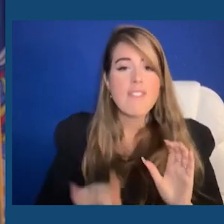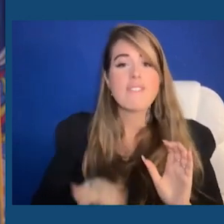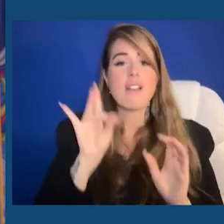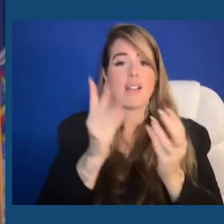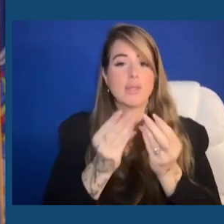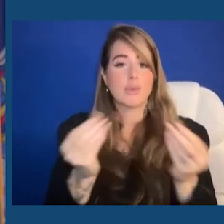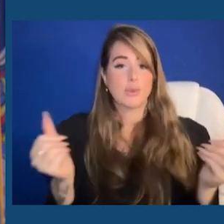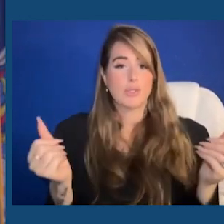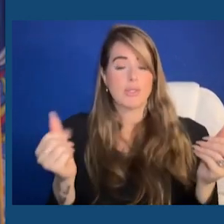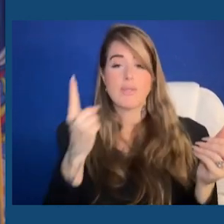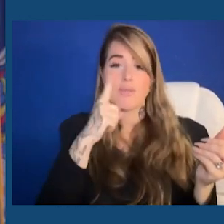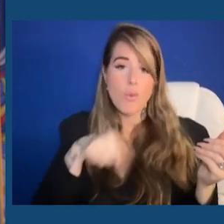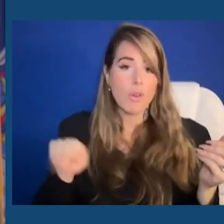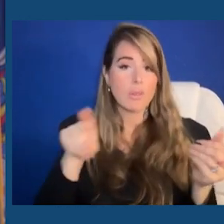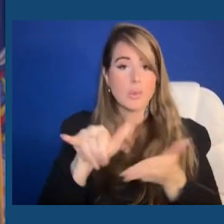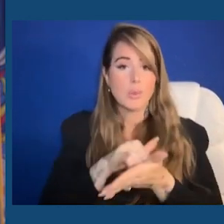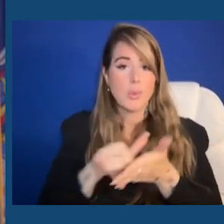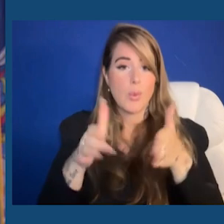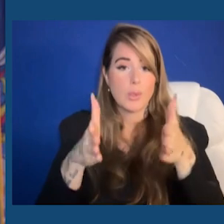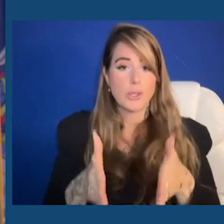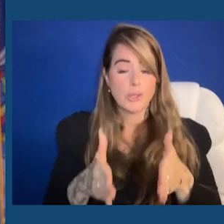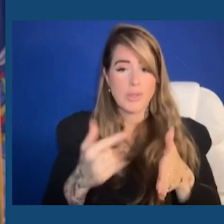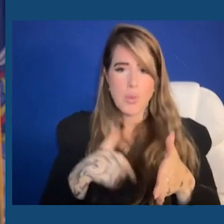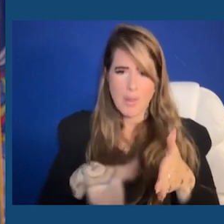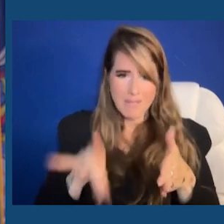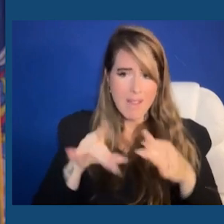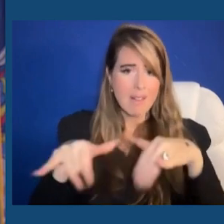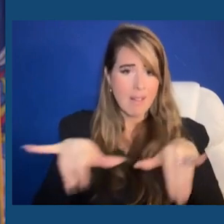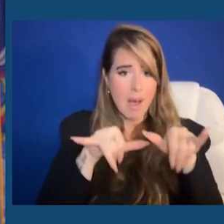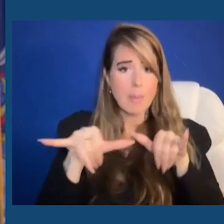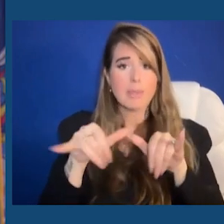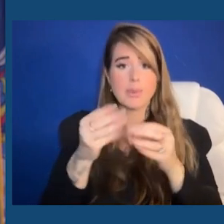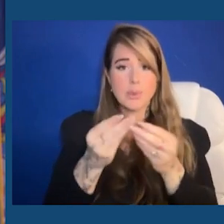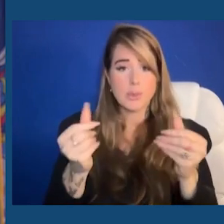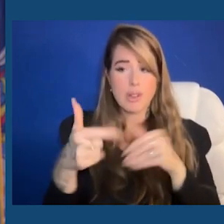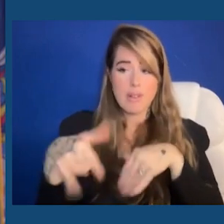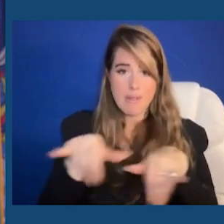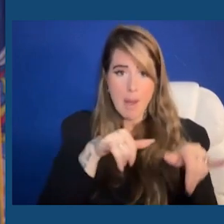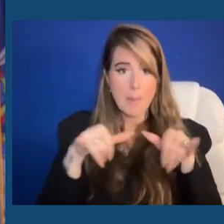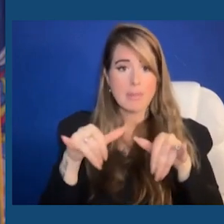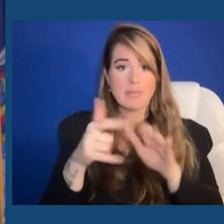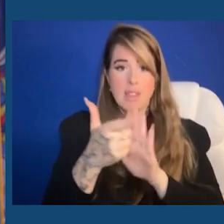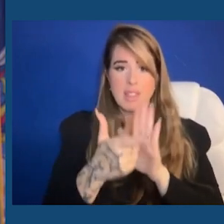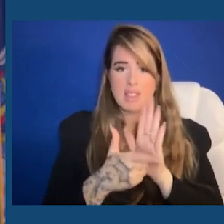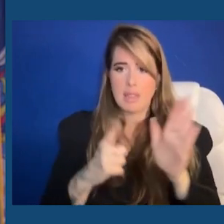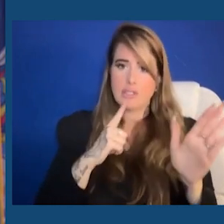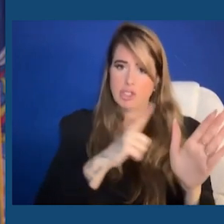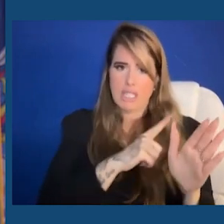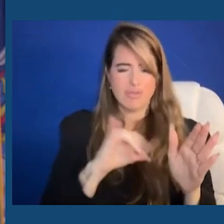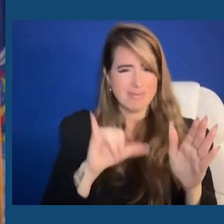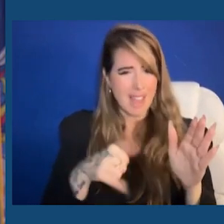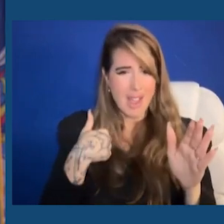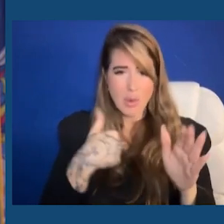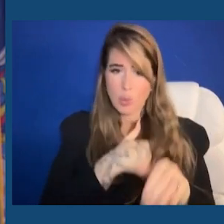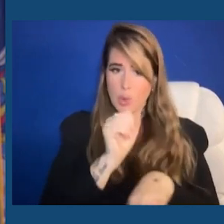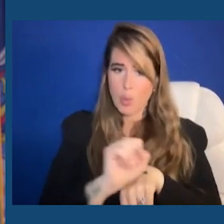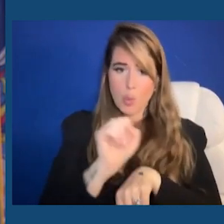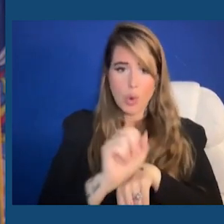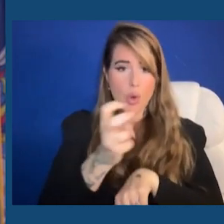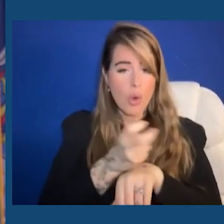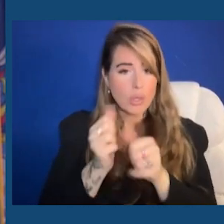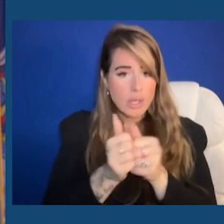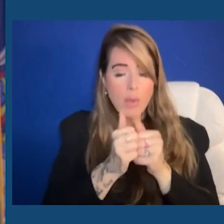Yorkers. Common solutions, common legislations. No one who works hard, who's trying